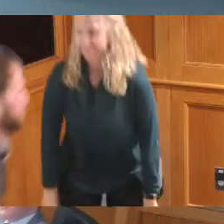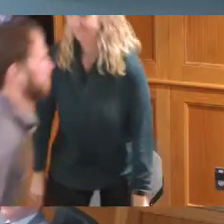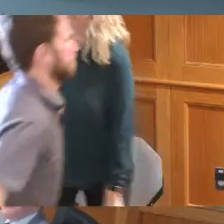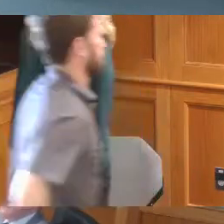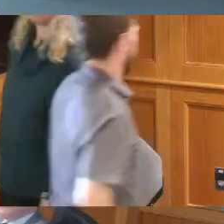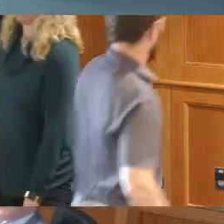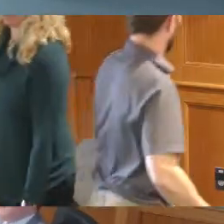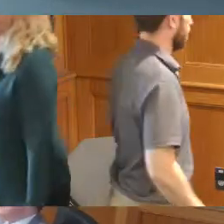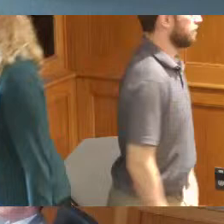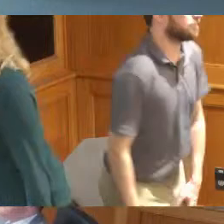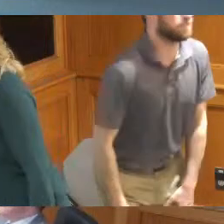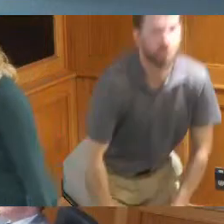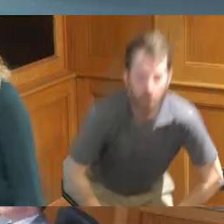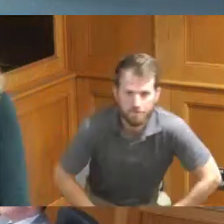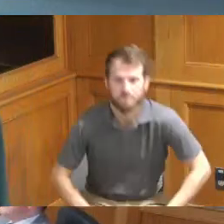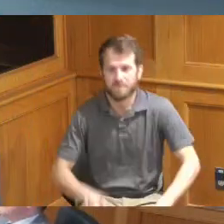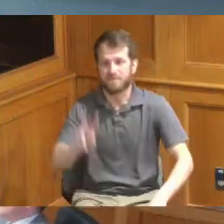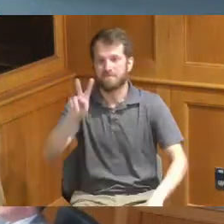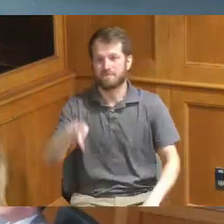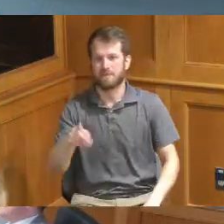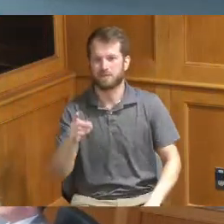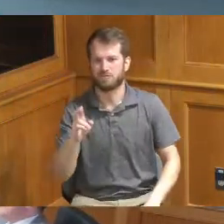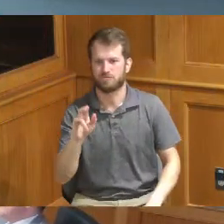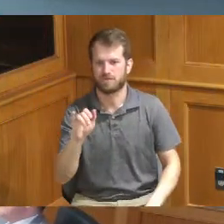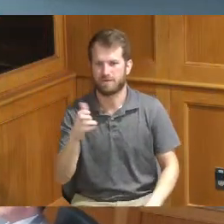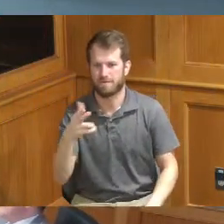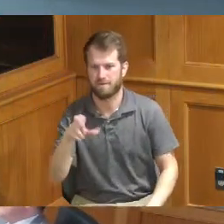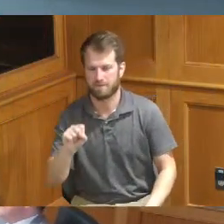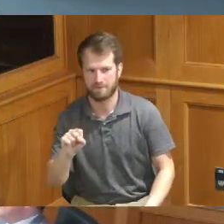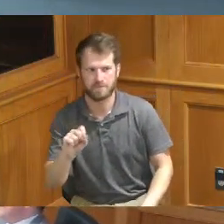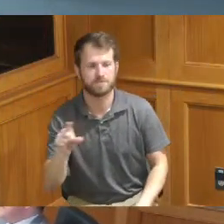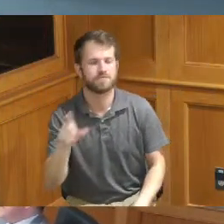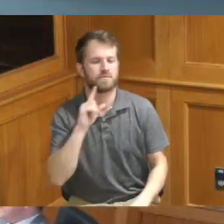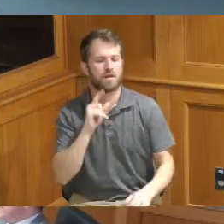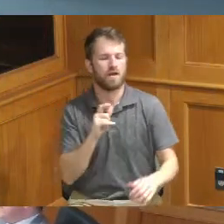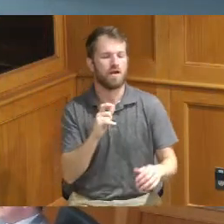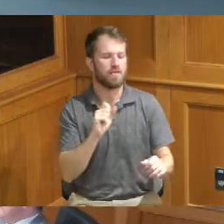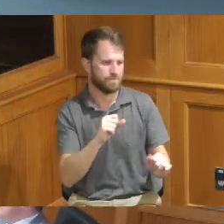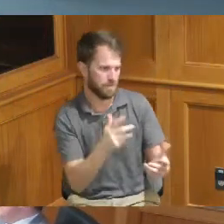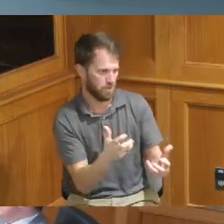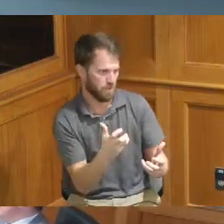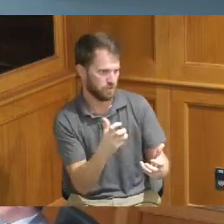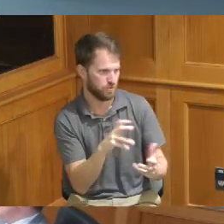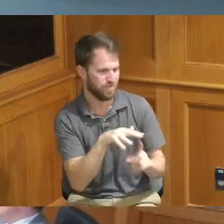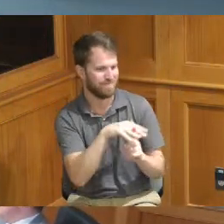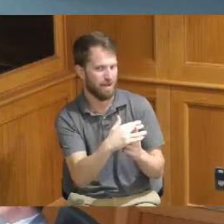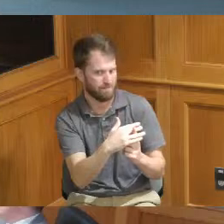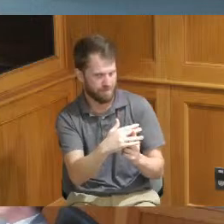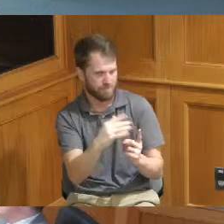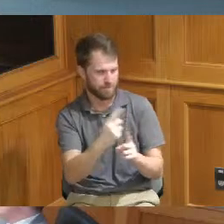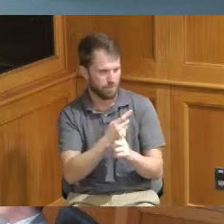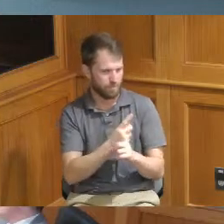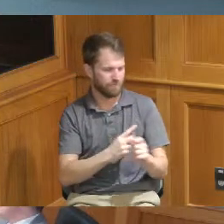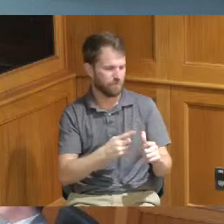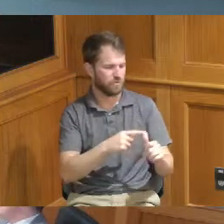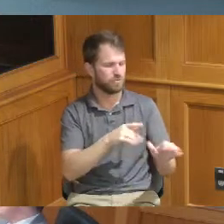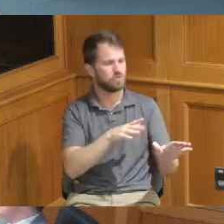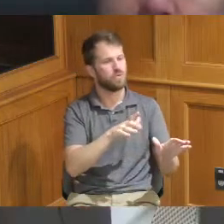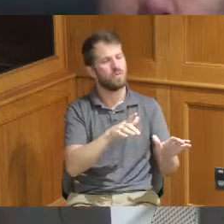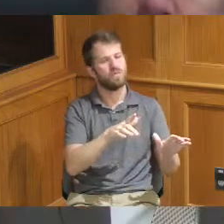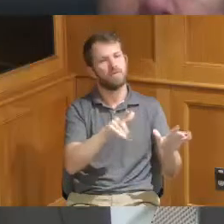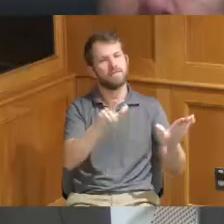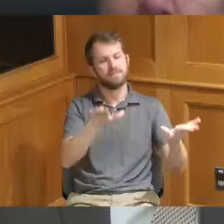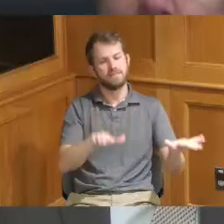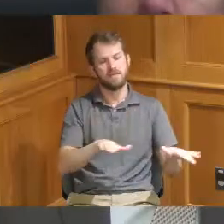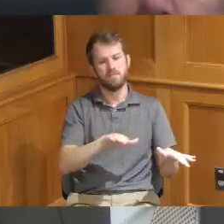open up Vice President Drew. Yes, so I just want to put this in context a little bit. So we've got two different sources of funding from the settlement